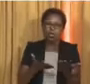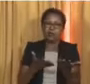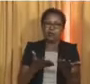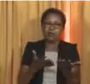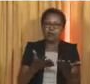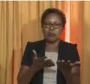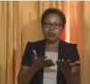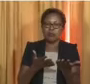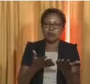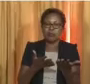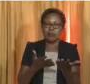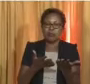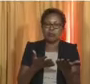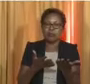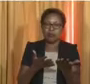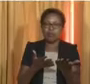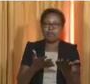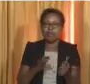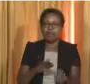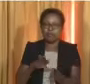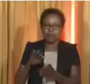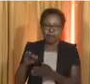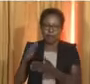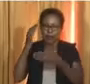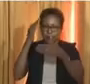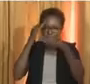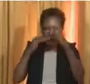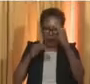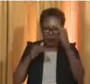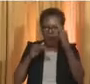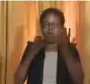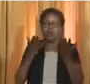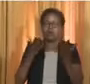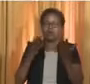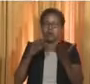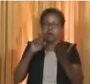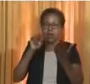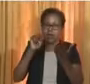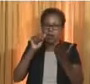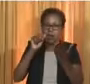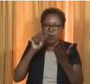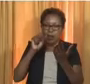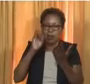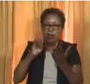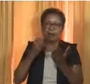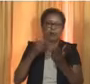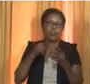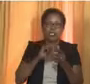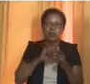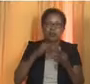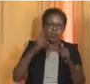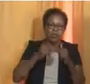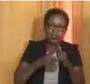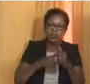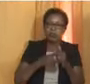And Professor Yaniv Rosnai, the sixth amicus curiae,